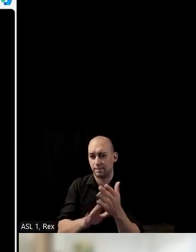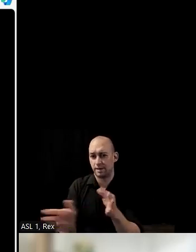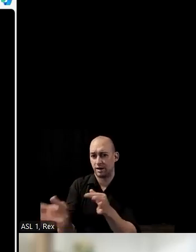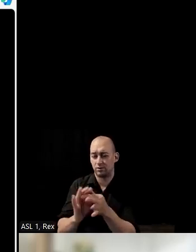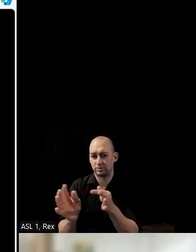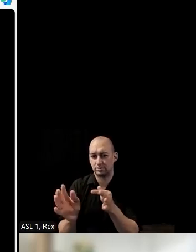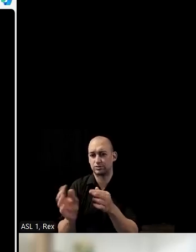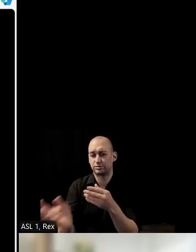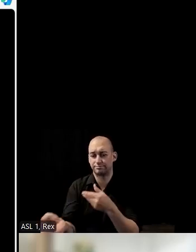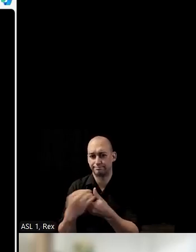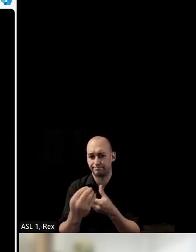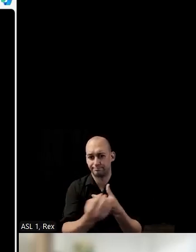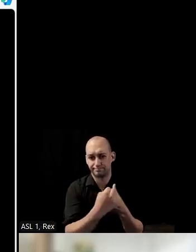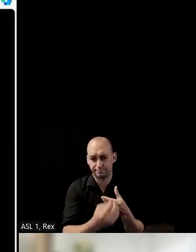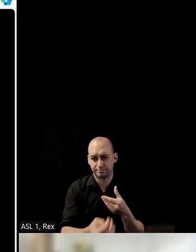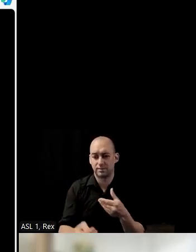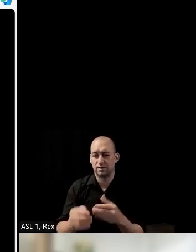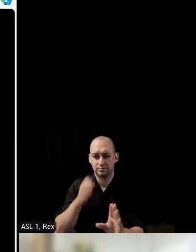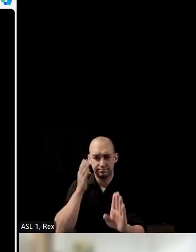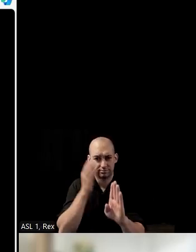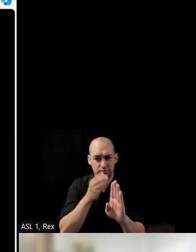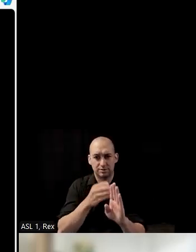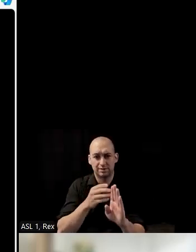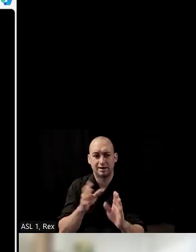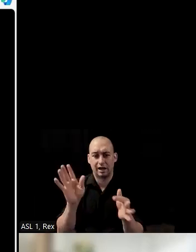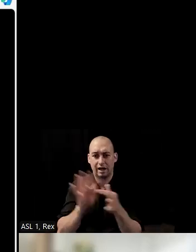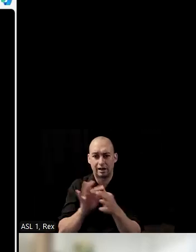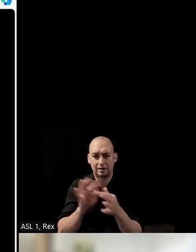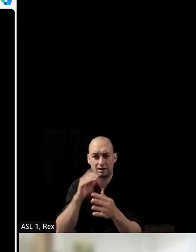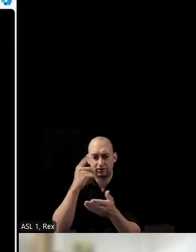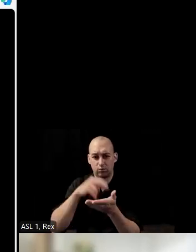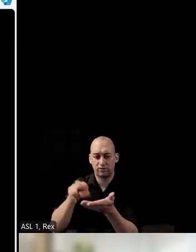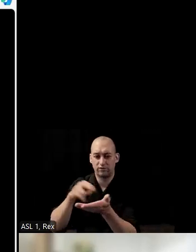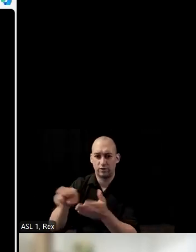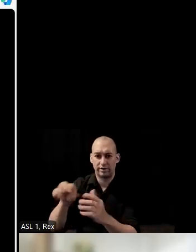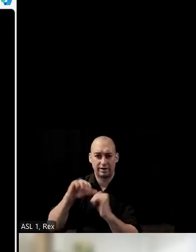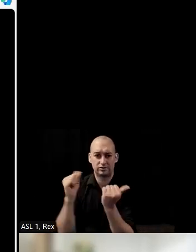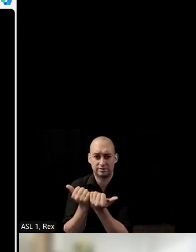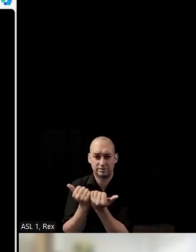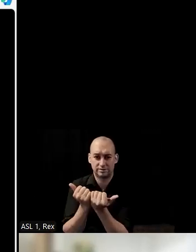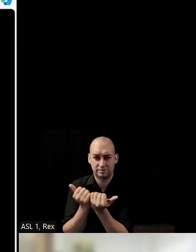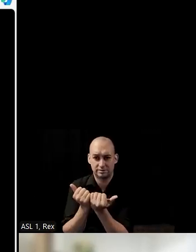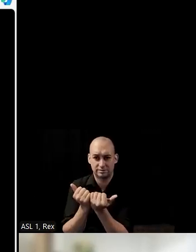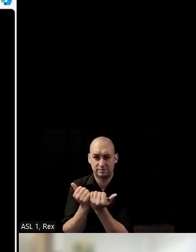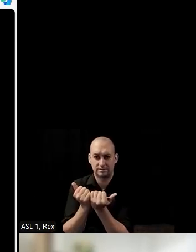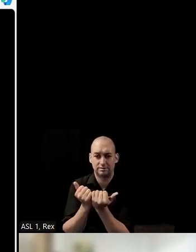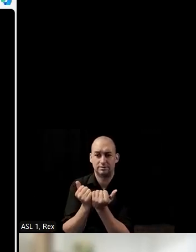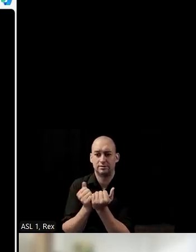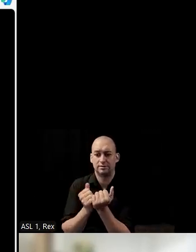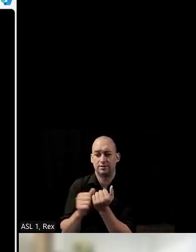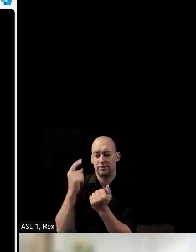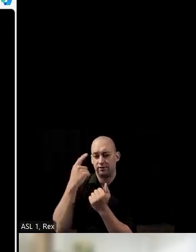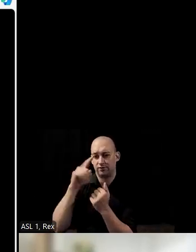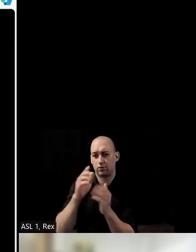agency's ongoing efforts, along with targeted contacts to potentially referring agencies. So for community